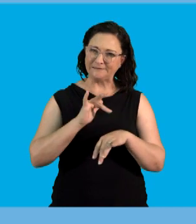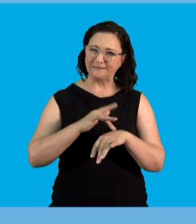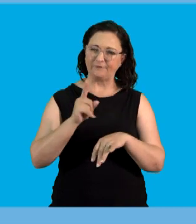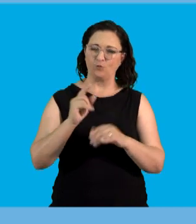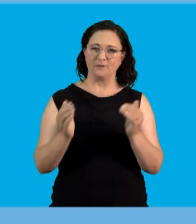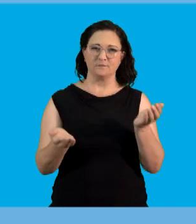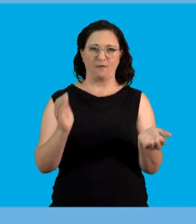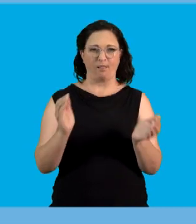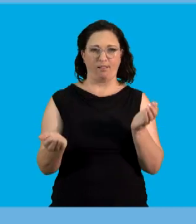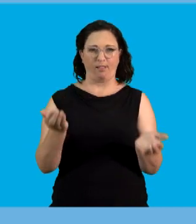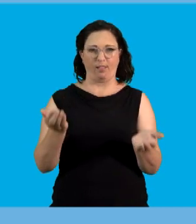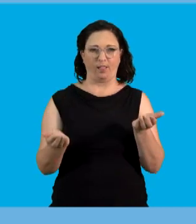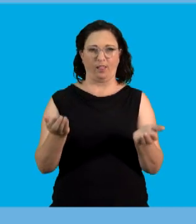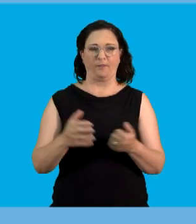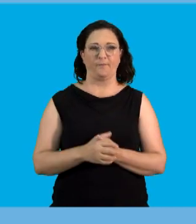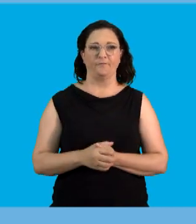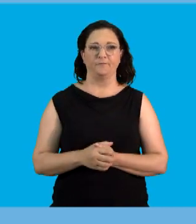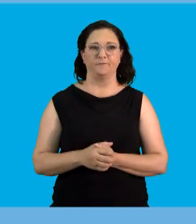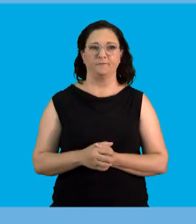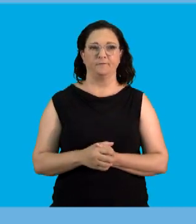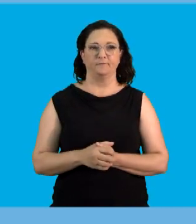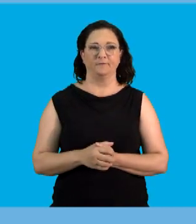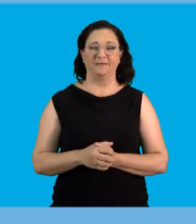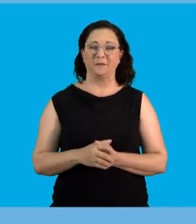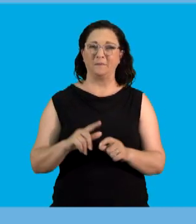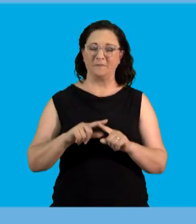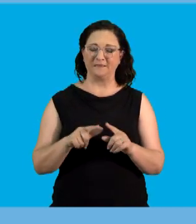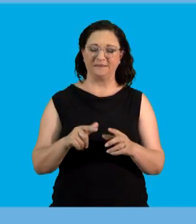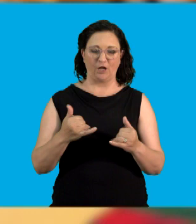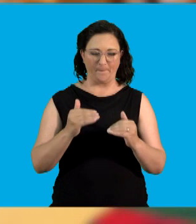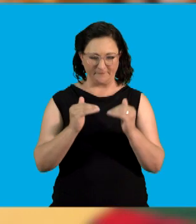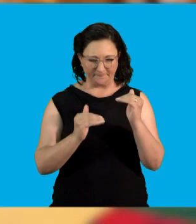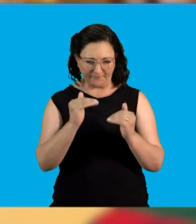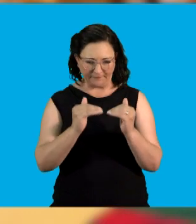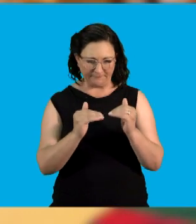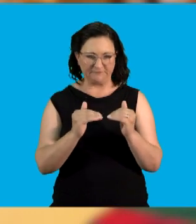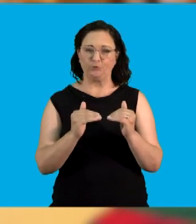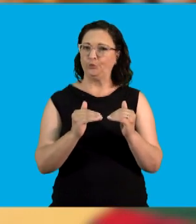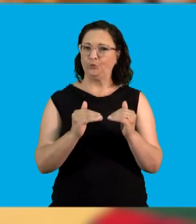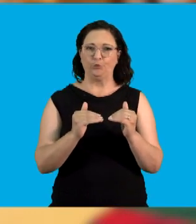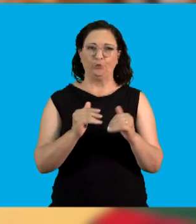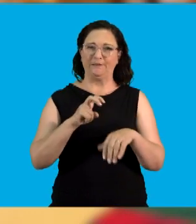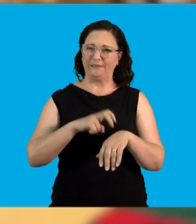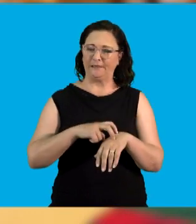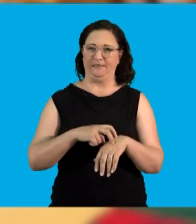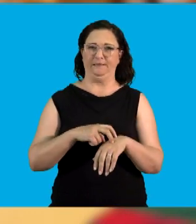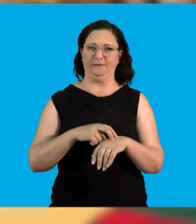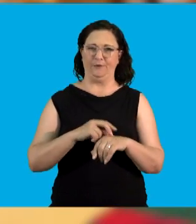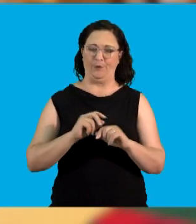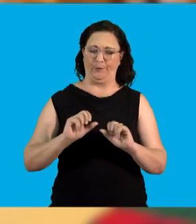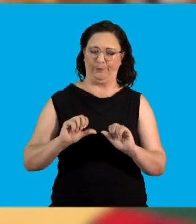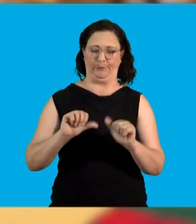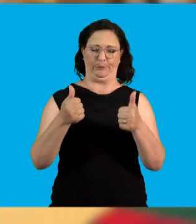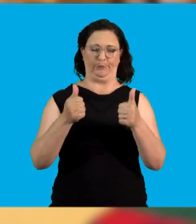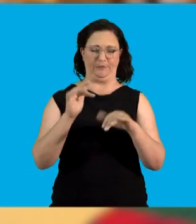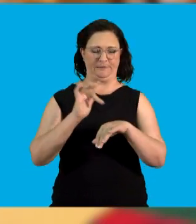gases or the liquids or the solids. They are going to be extremely difficult for us to measure without a super-sensitive